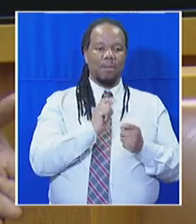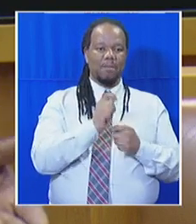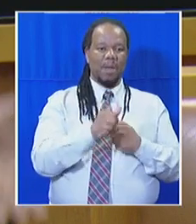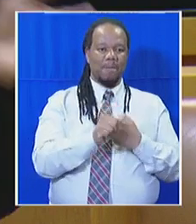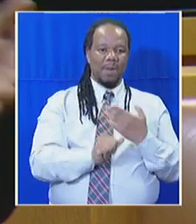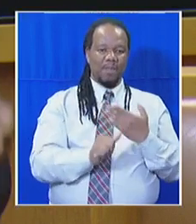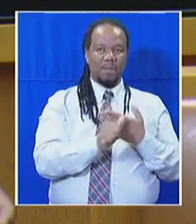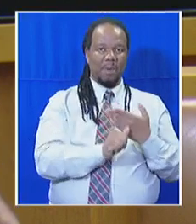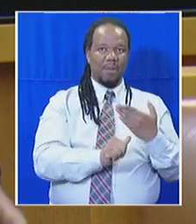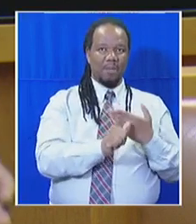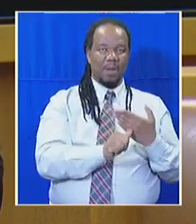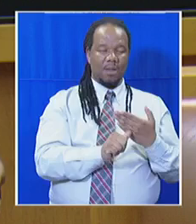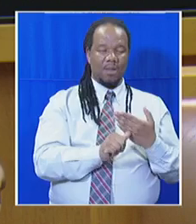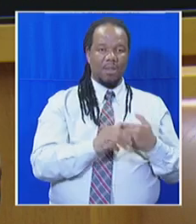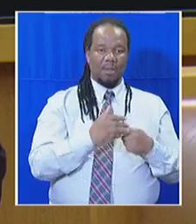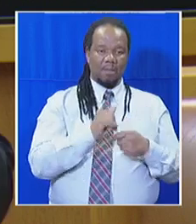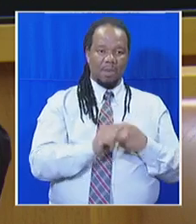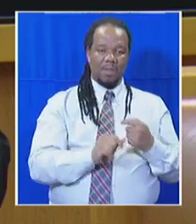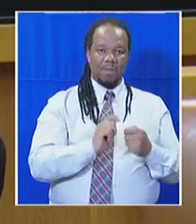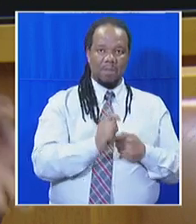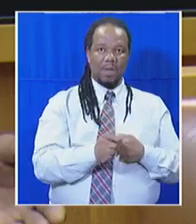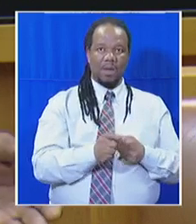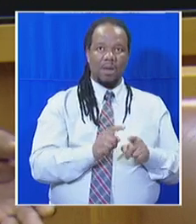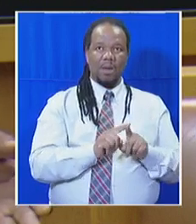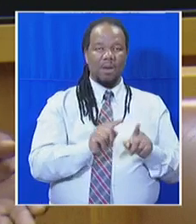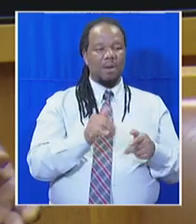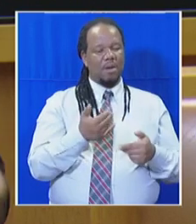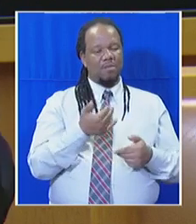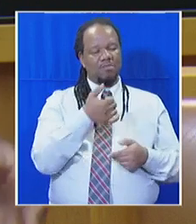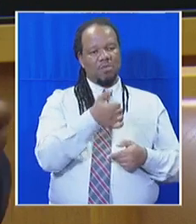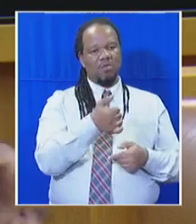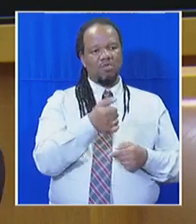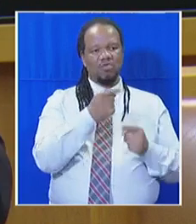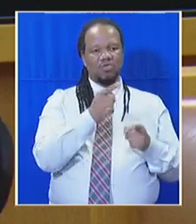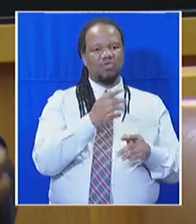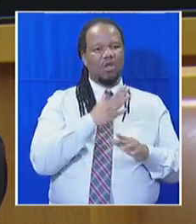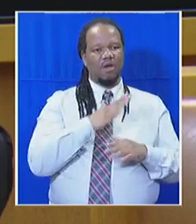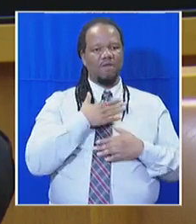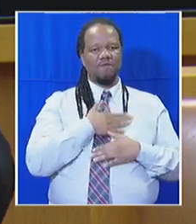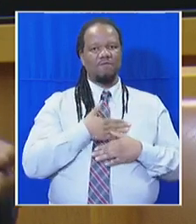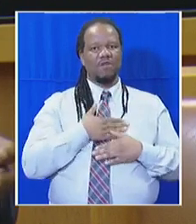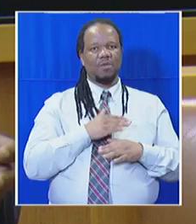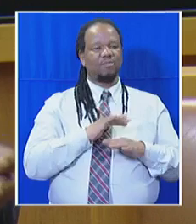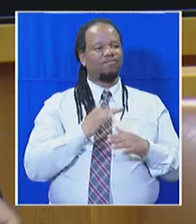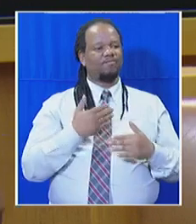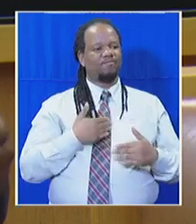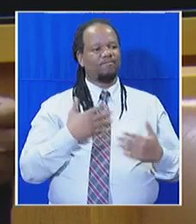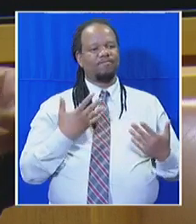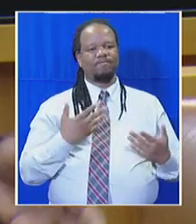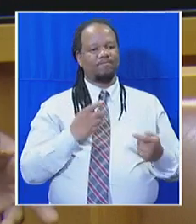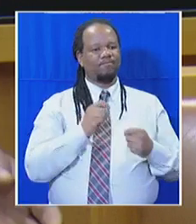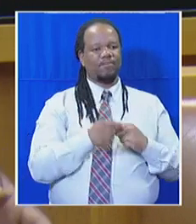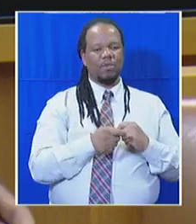employed. At some point, the car of a teacher broke down, and then the teacher found himself out of the system.